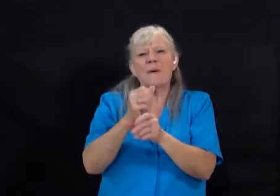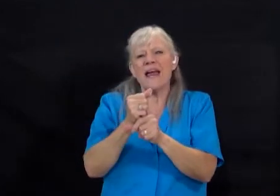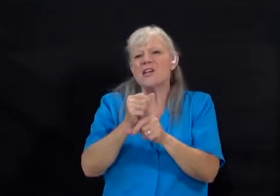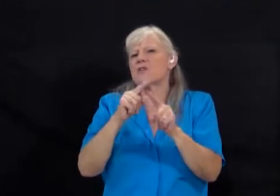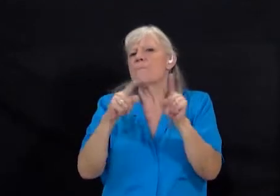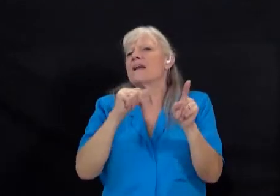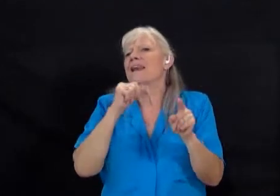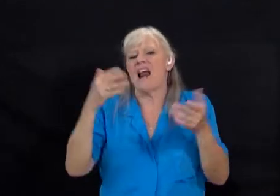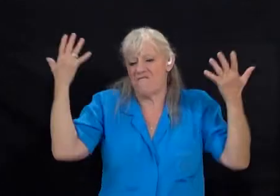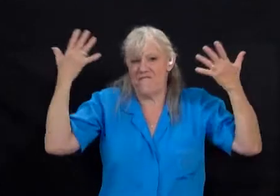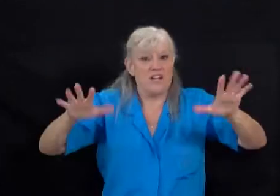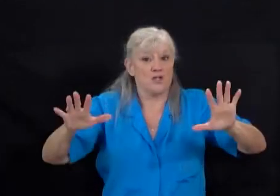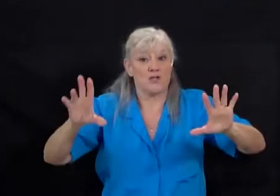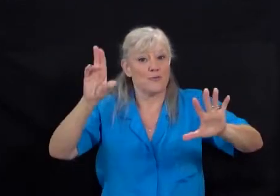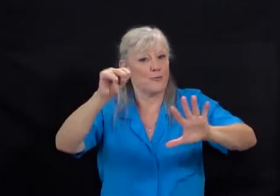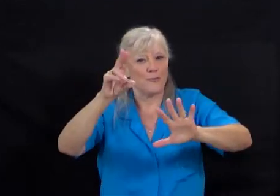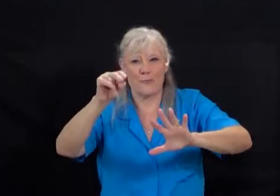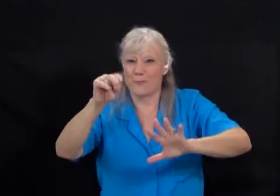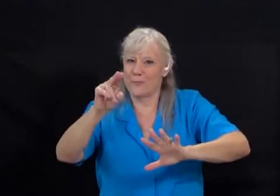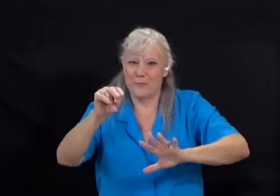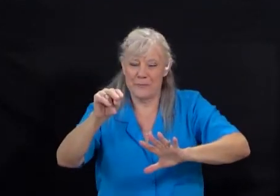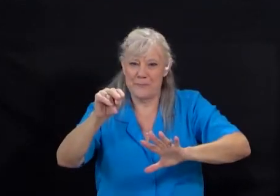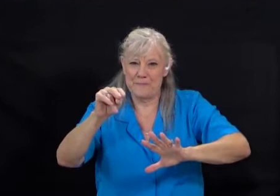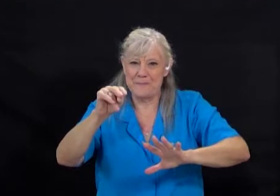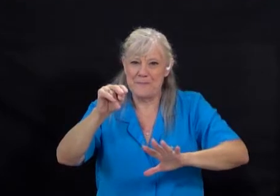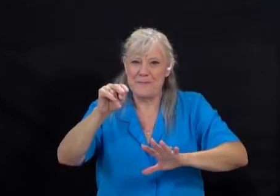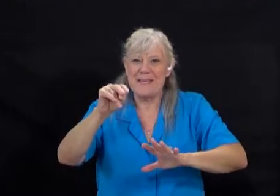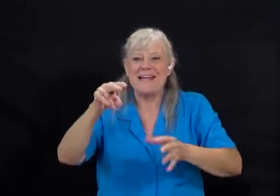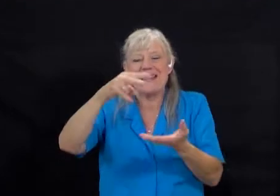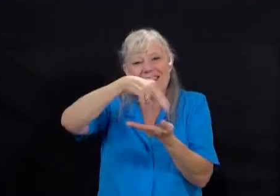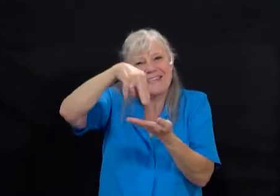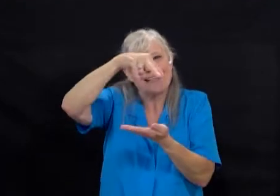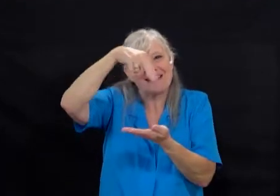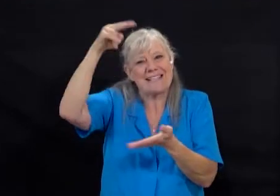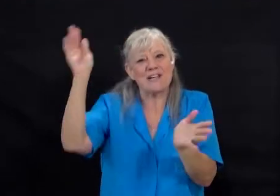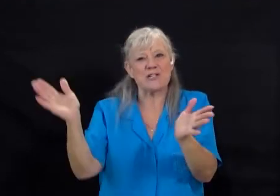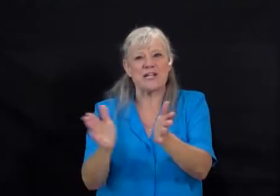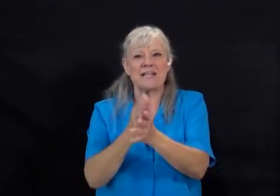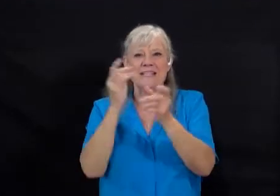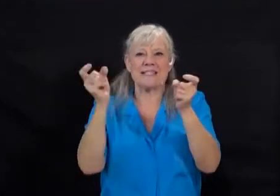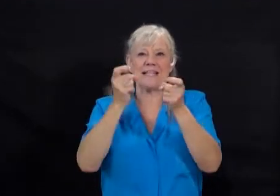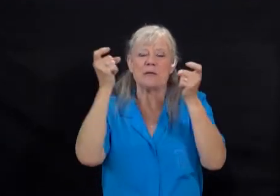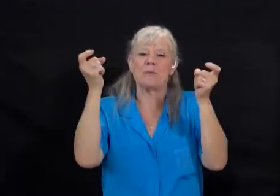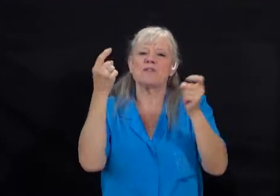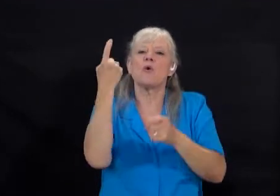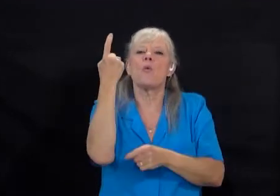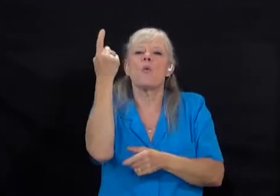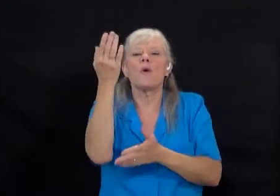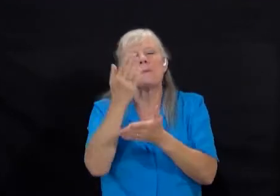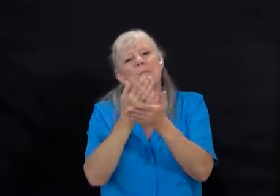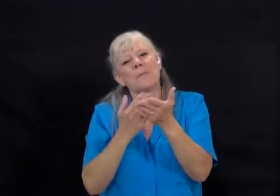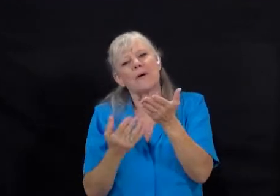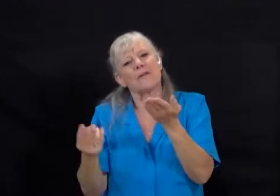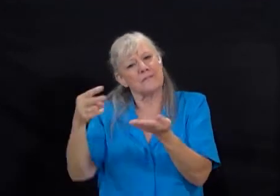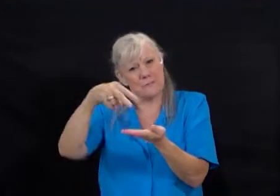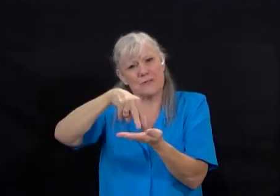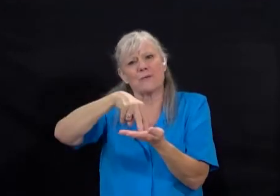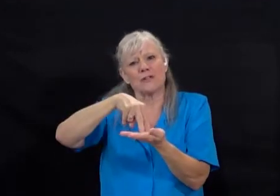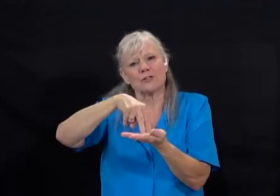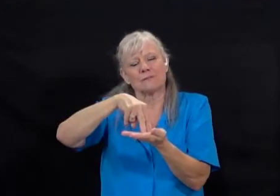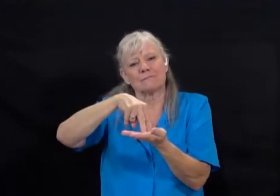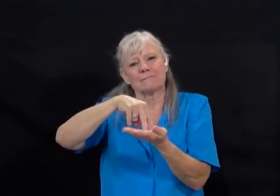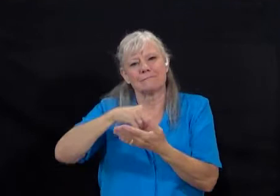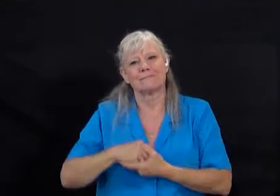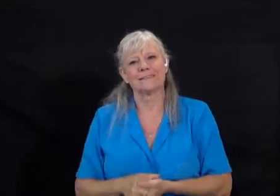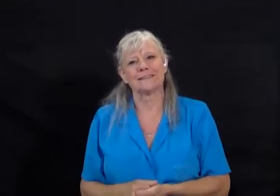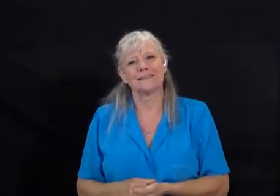the conclusion. The Feast of the Ascension celebrates one aspect of the resurrection, namely